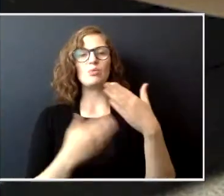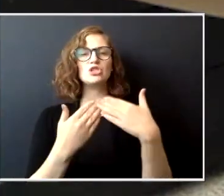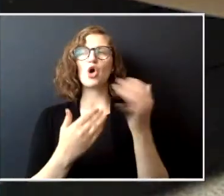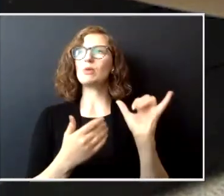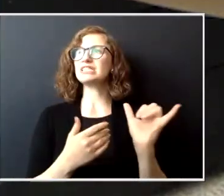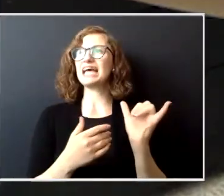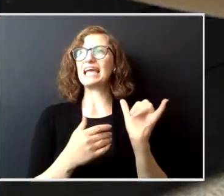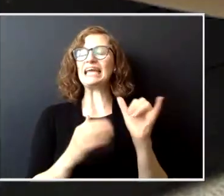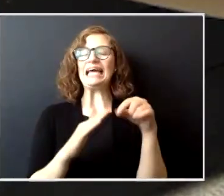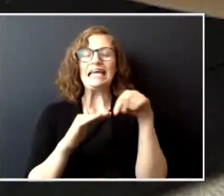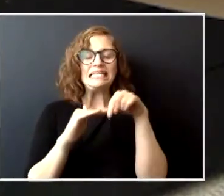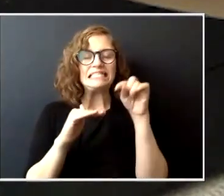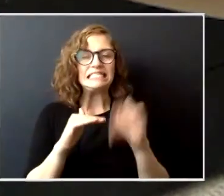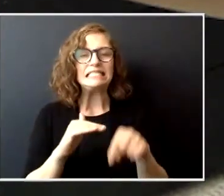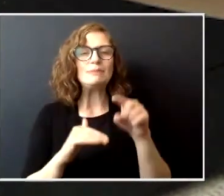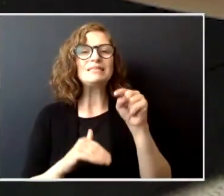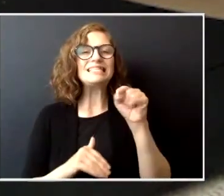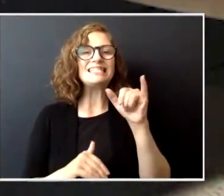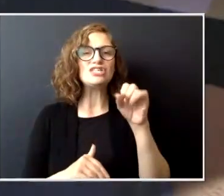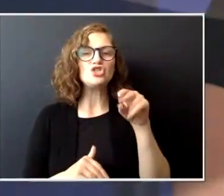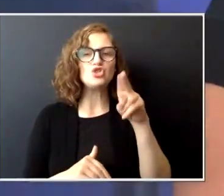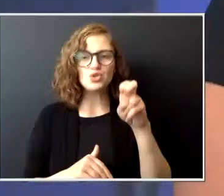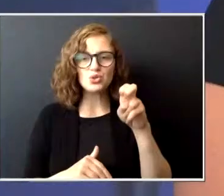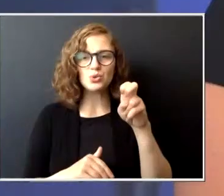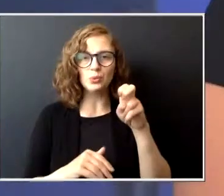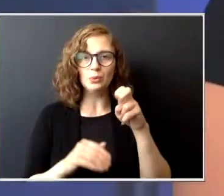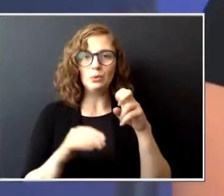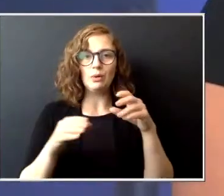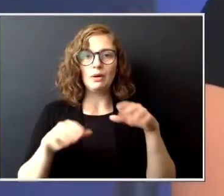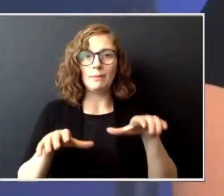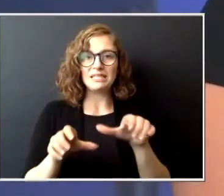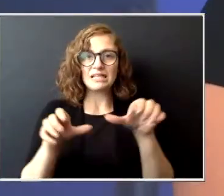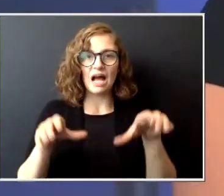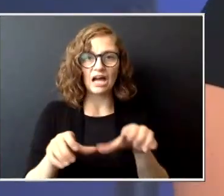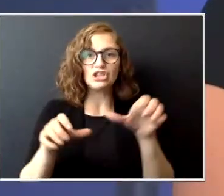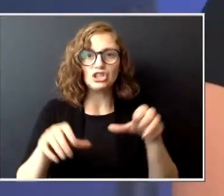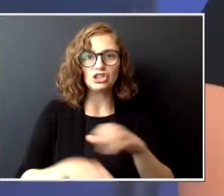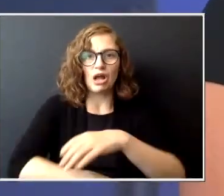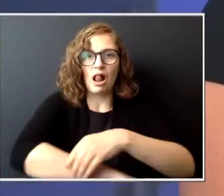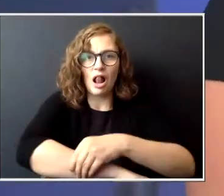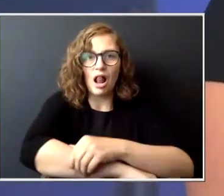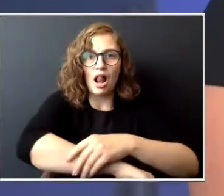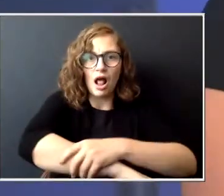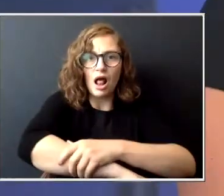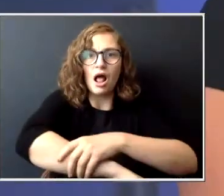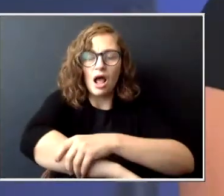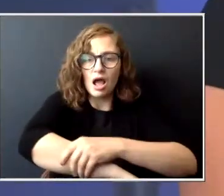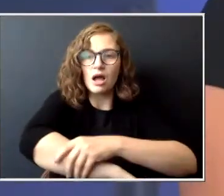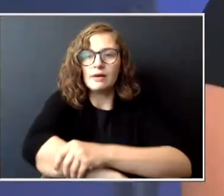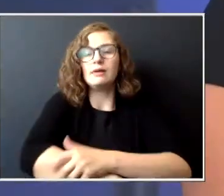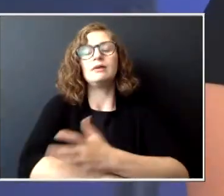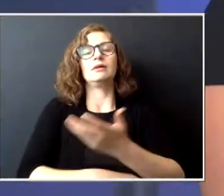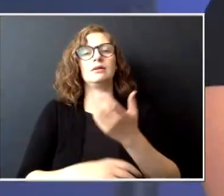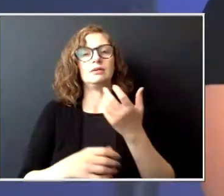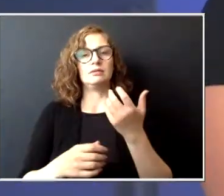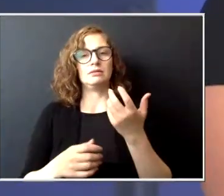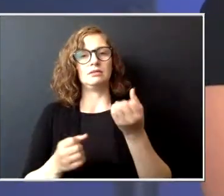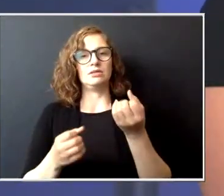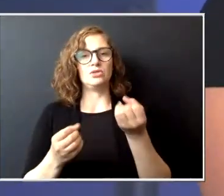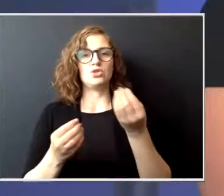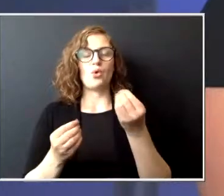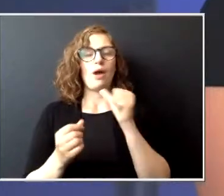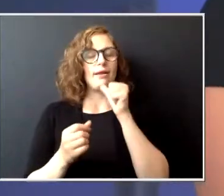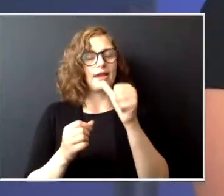burns just to keep them well lubricated, to prevent the forming of keloid scarring, or the